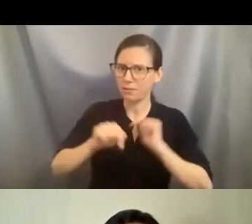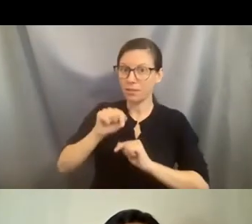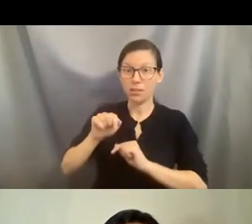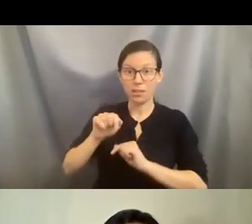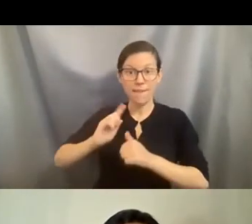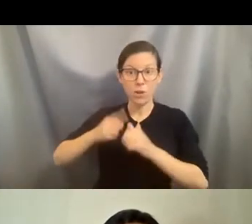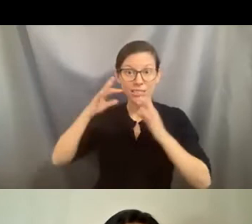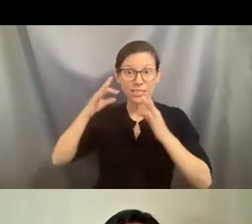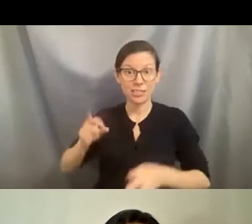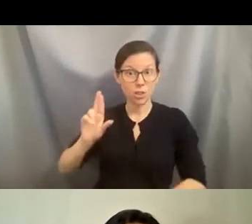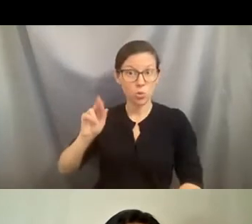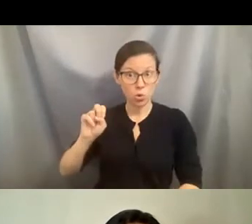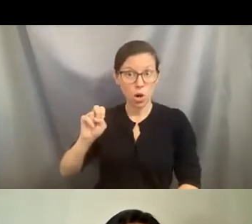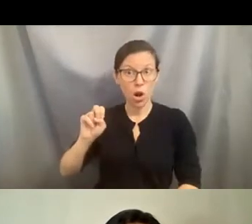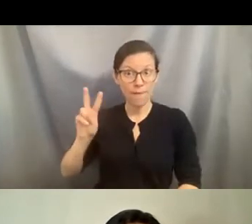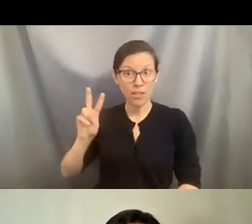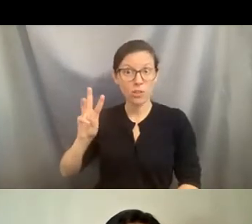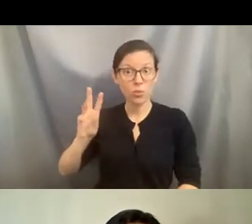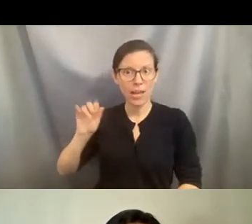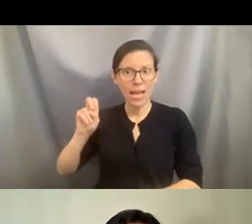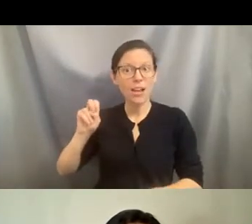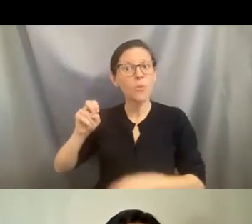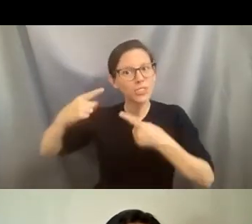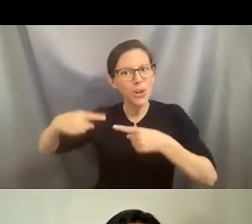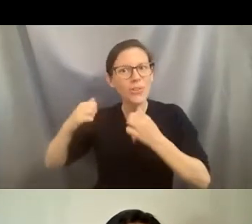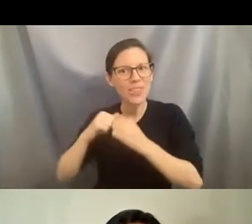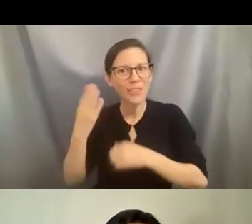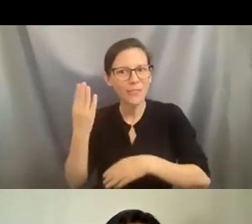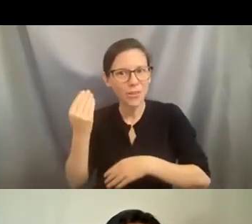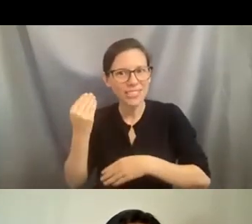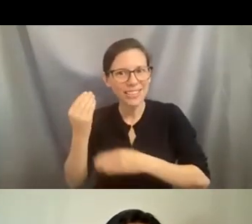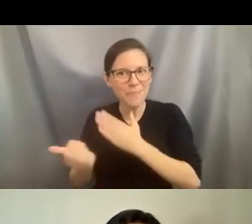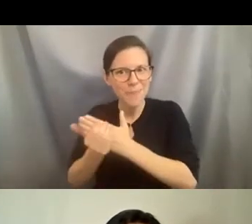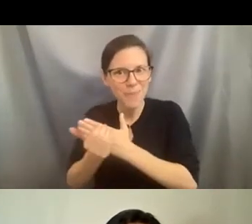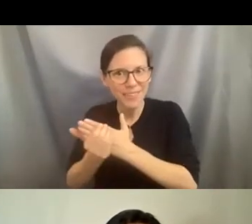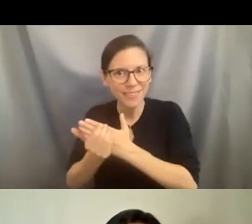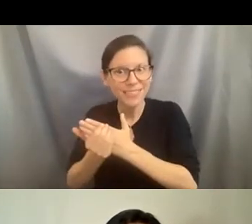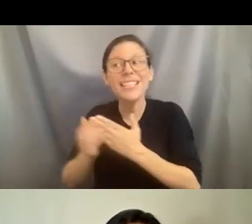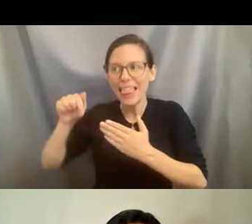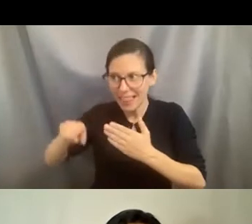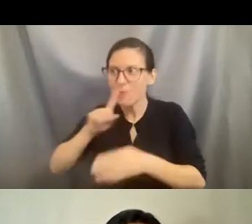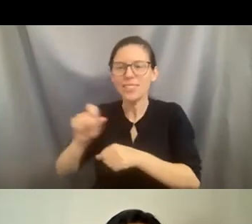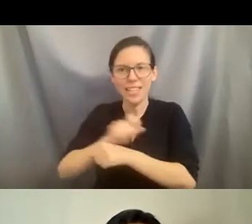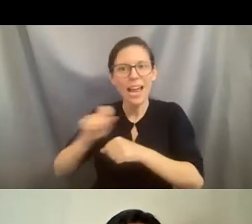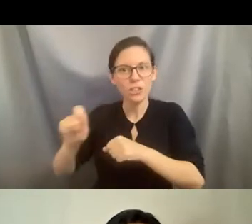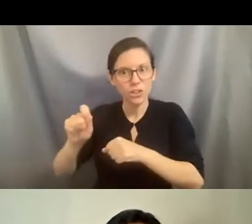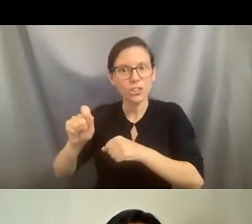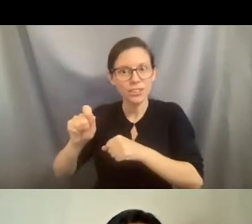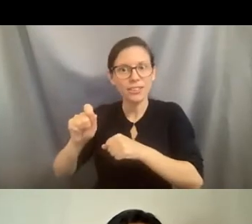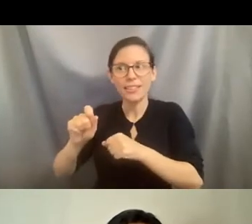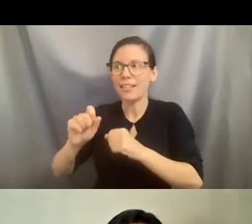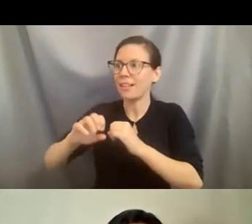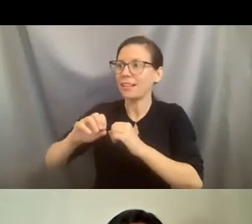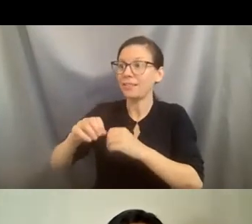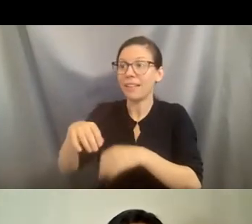Wade, was argued on the 14th Amendment, that this, in fact, was an extension of the 14th Amendment. And